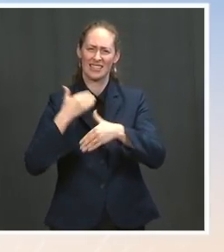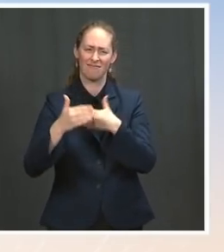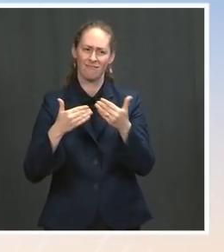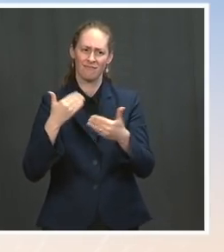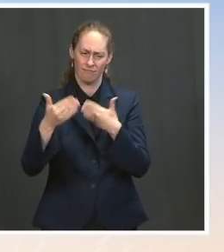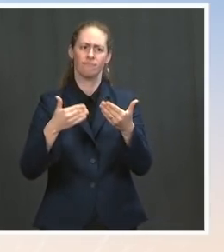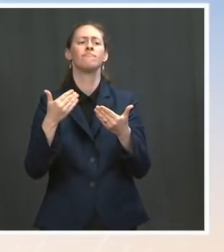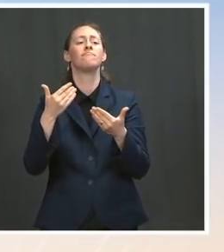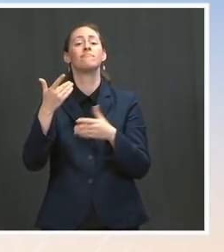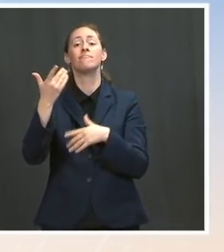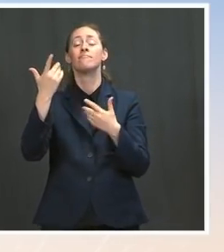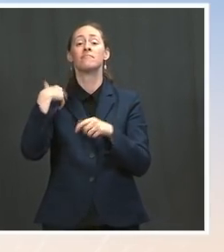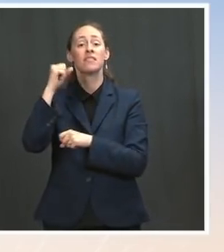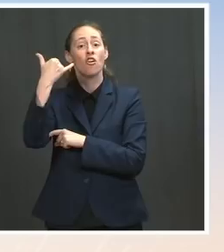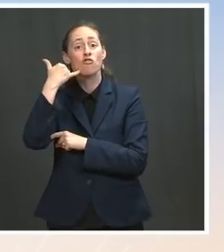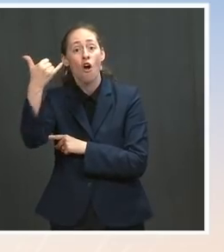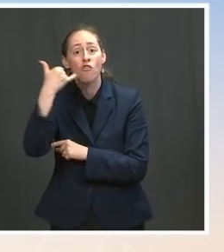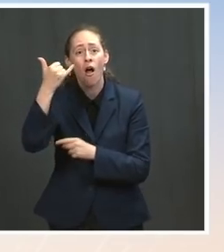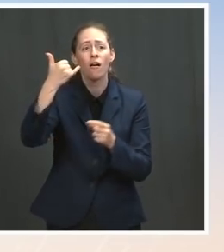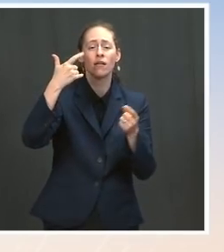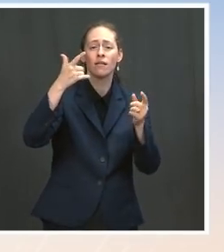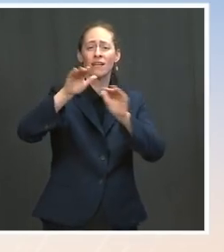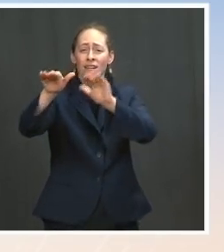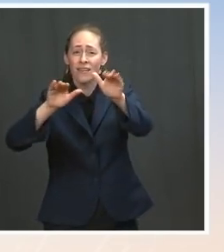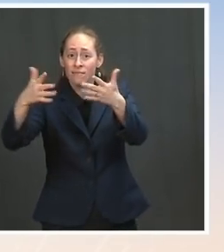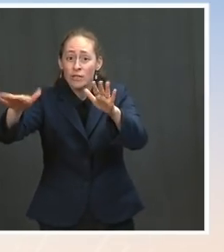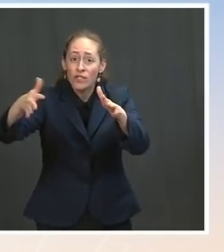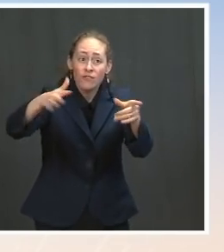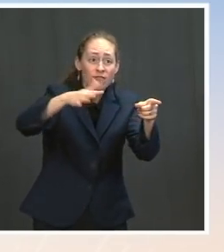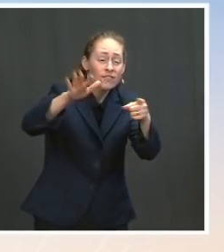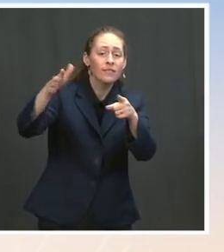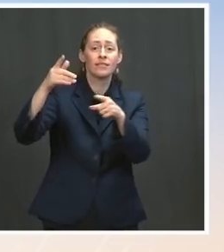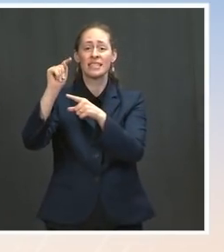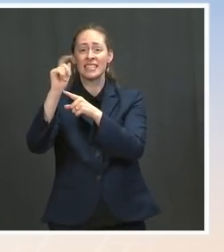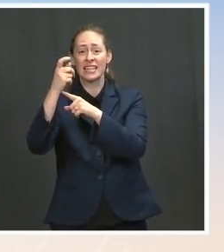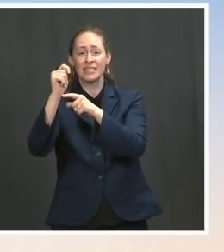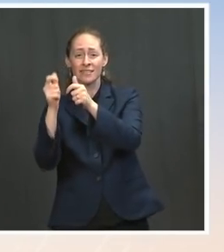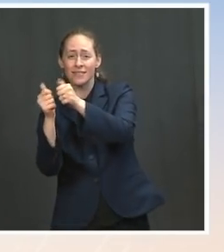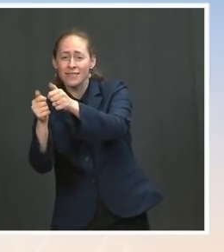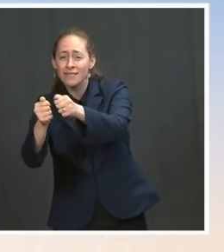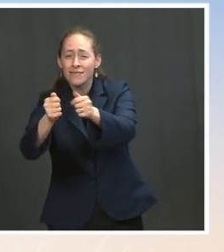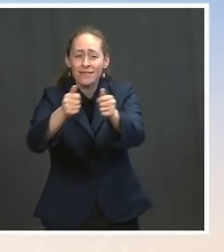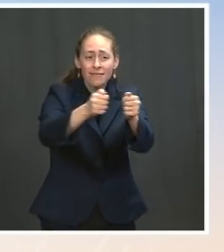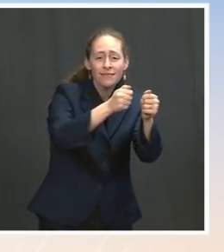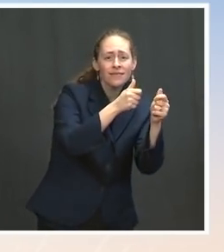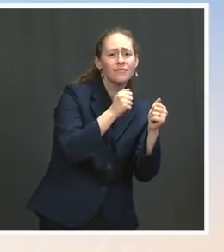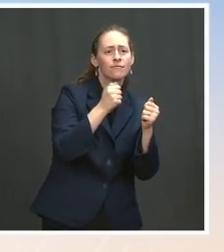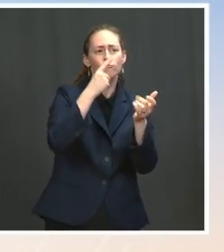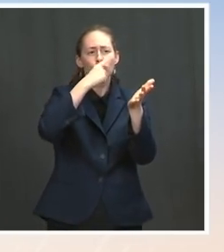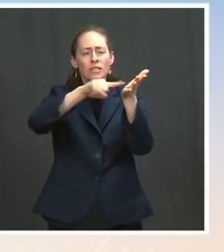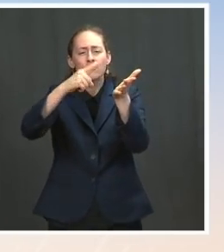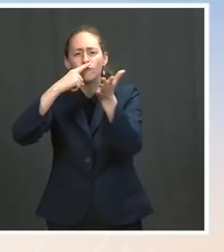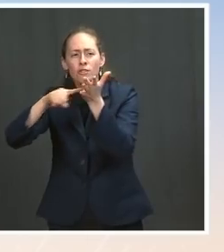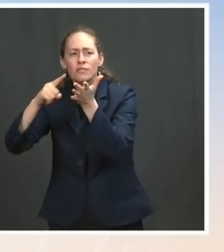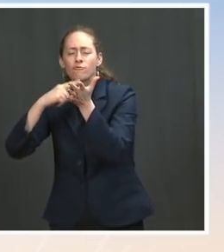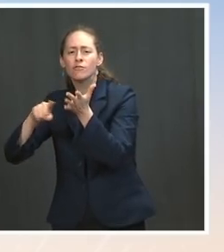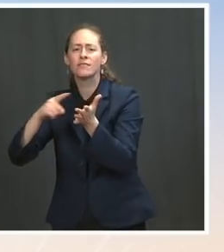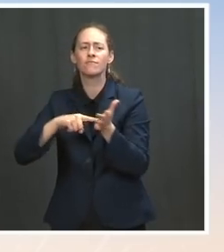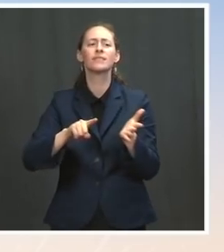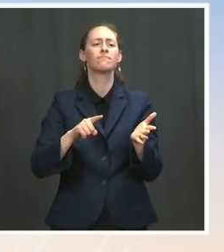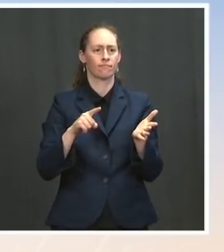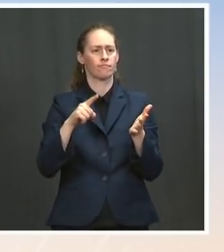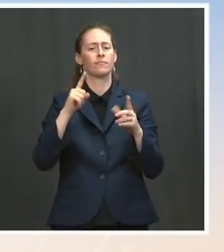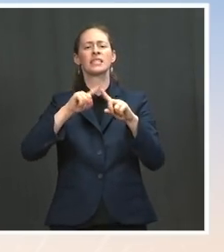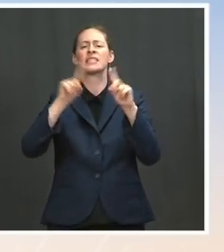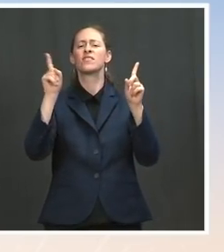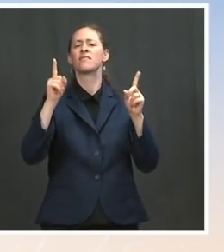into areas with low vaccination rates, coordinating vaccine events. More than 100 organizations have committed to hosting over 1,000